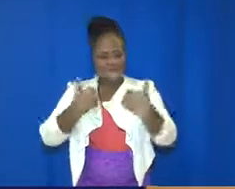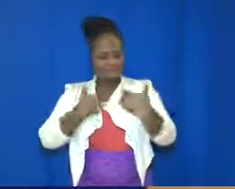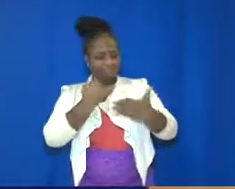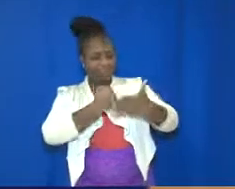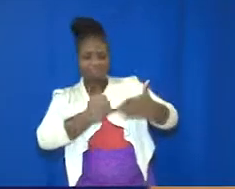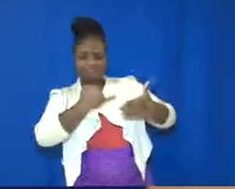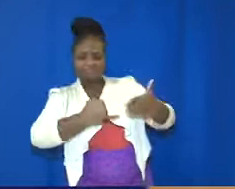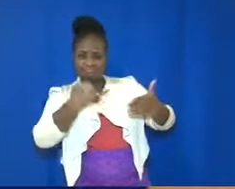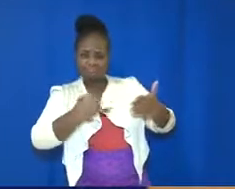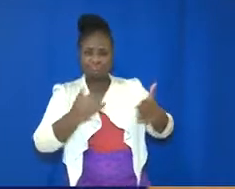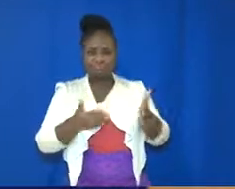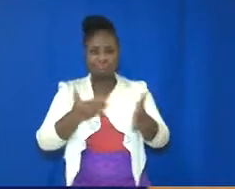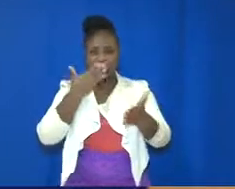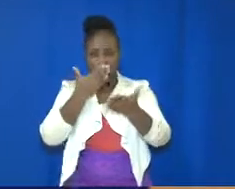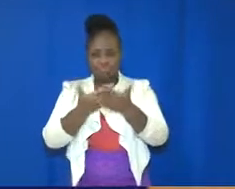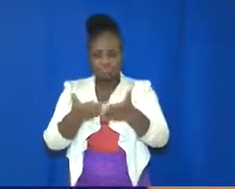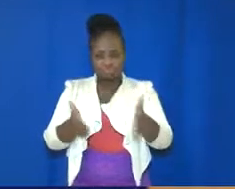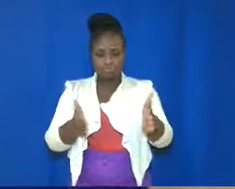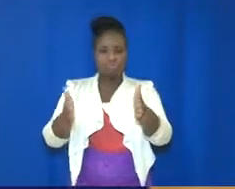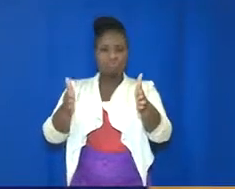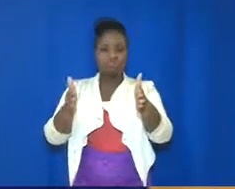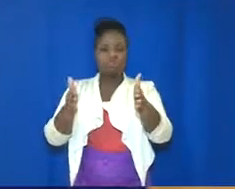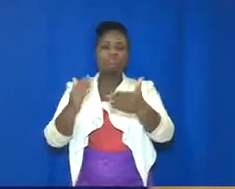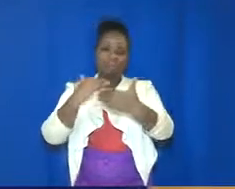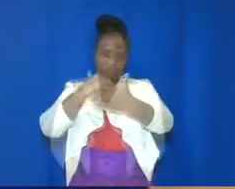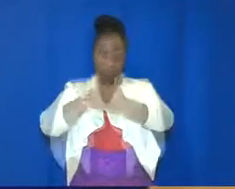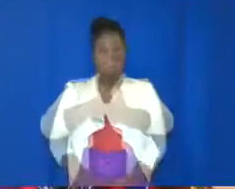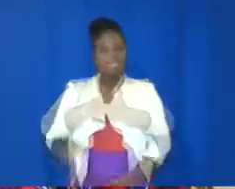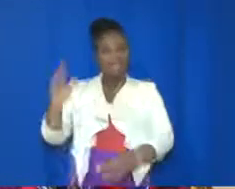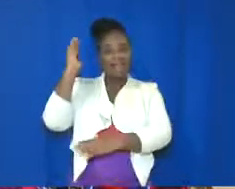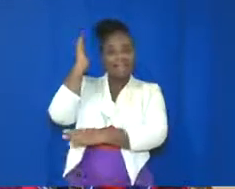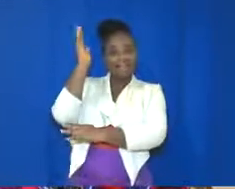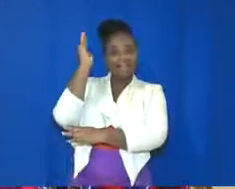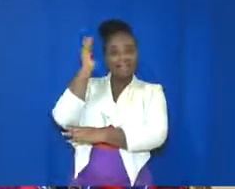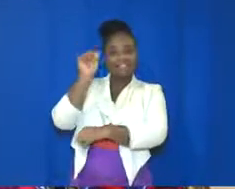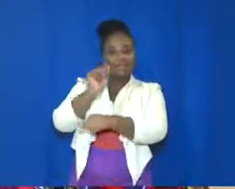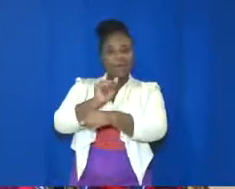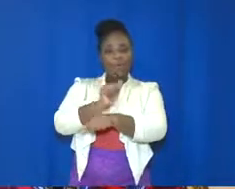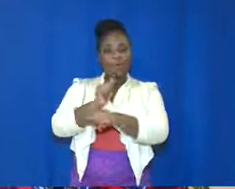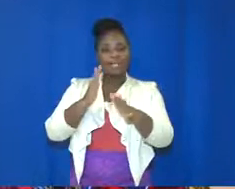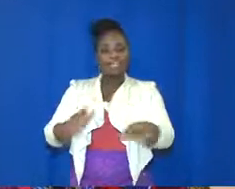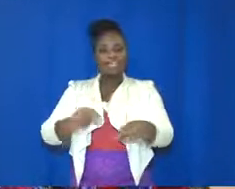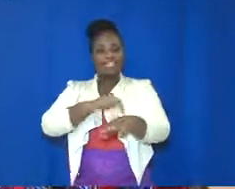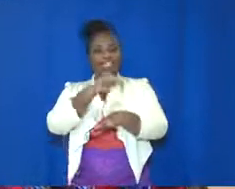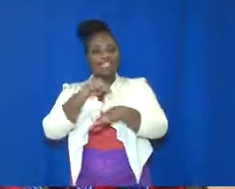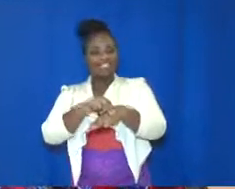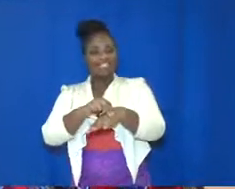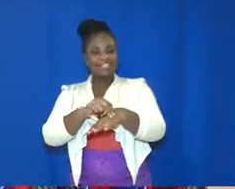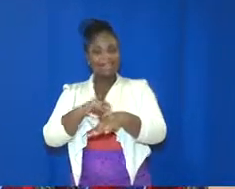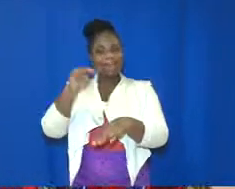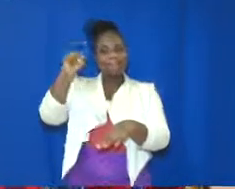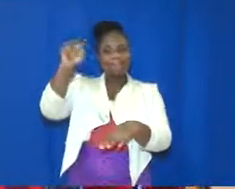design a clear roadmap for the easing of restrictions. In my address to workers and the nation on May